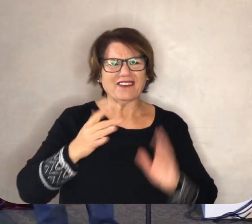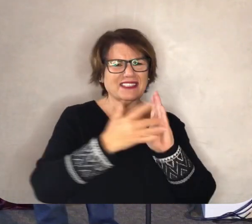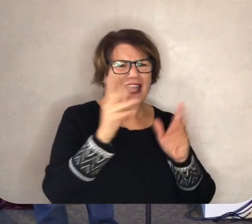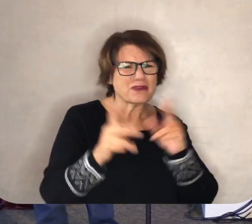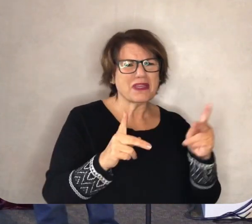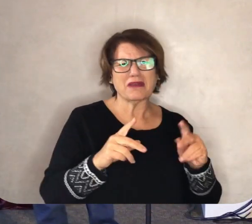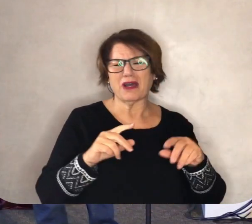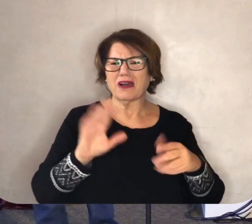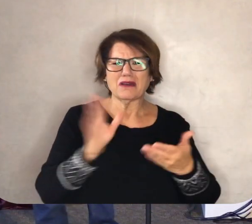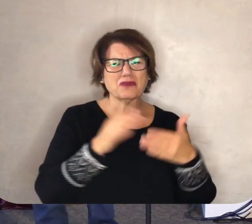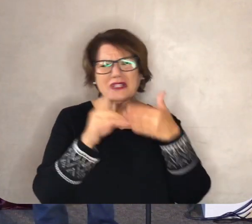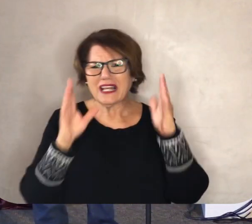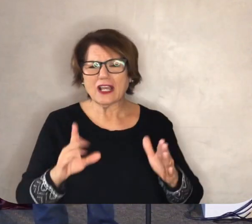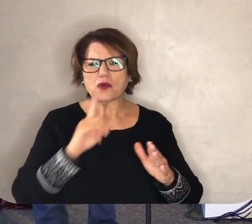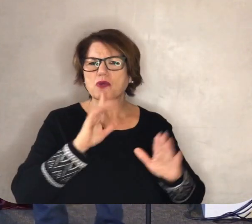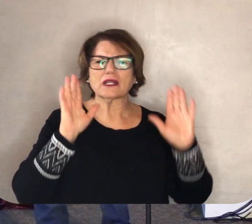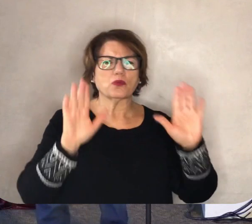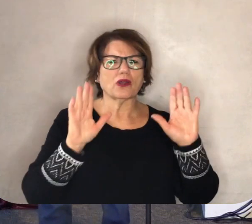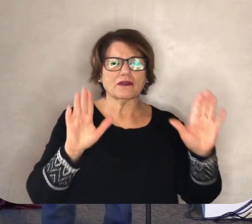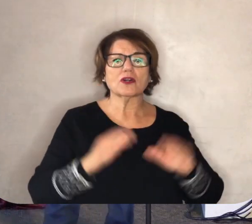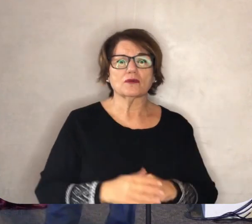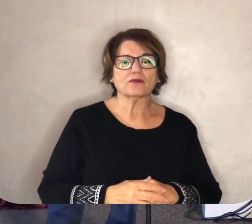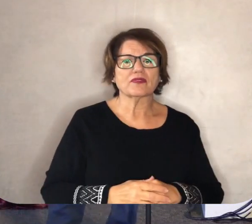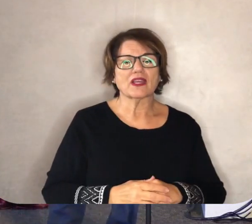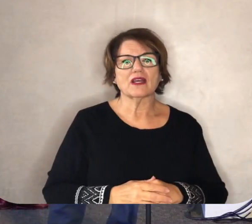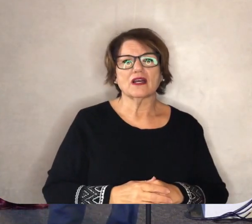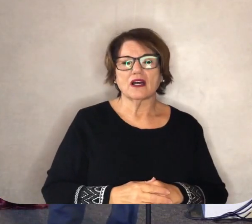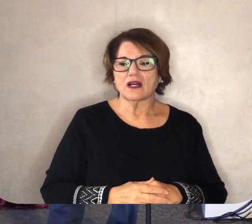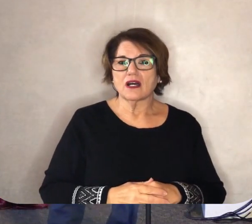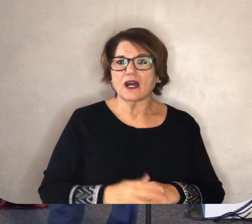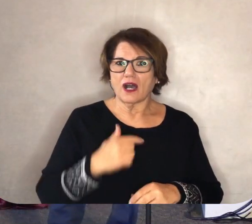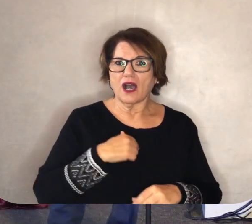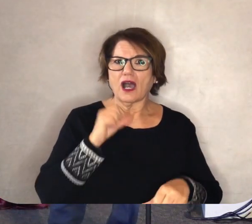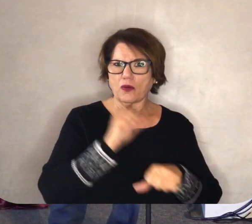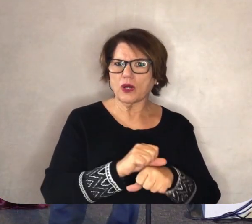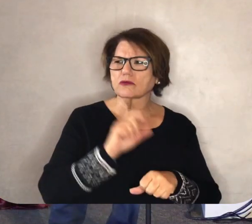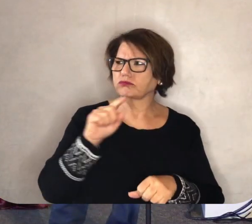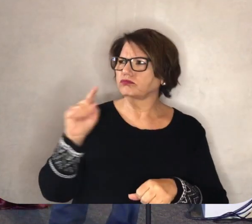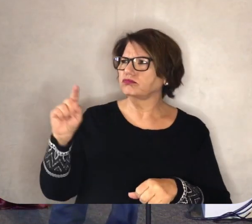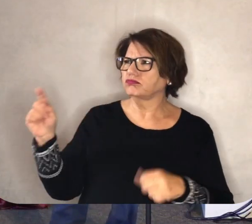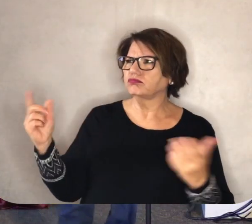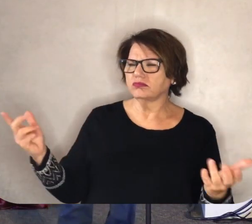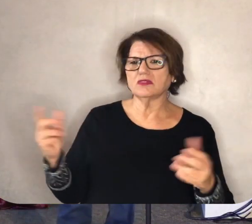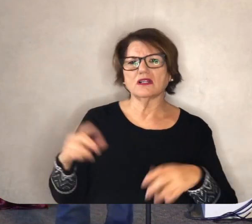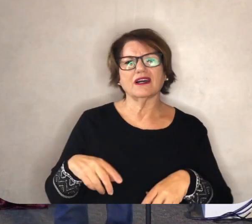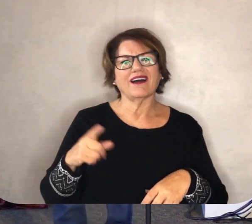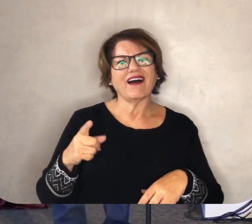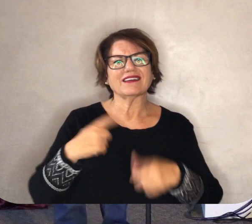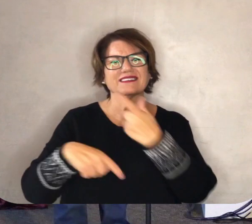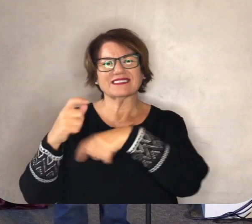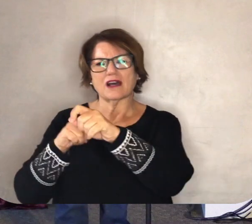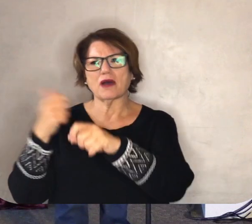the band, has just been outstanding. And I work with a lot of churches. I'm the stated clerk for San Fernando Presbytery,